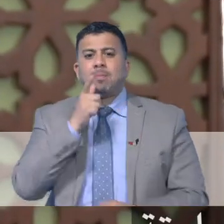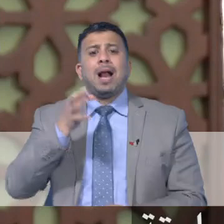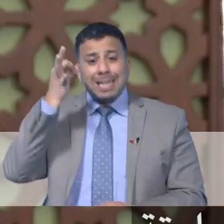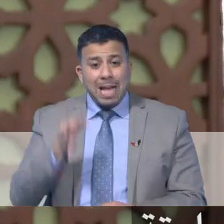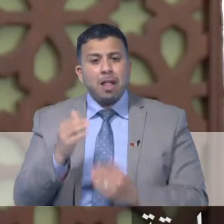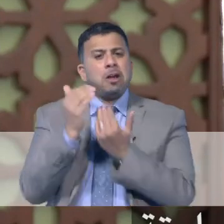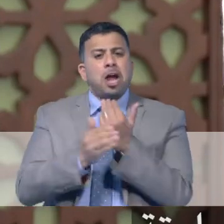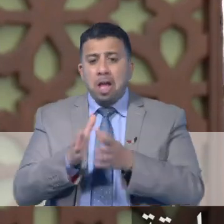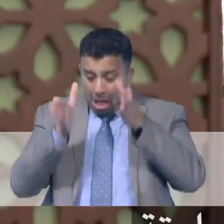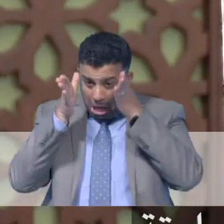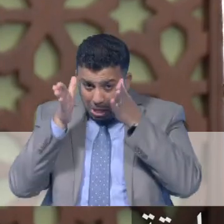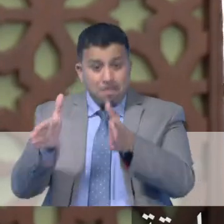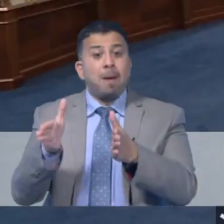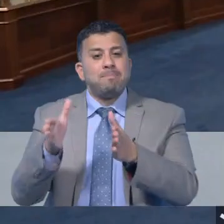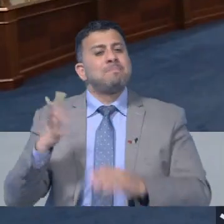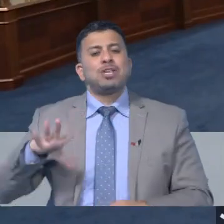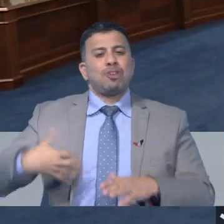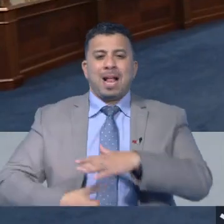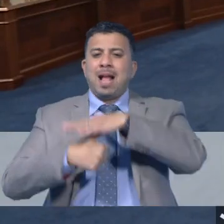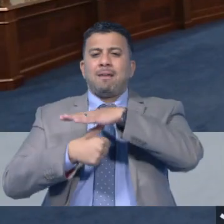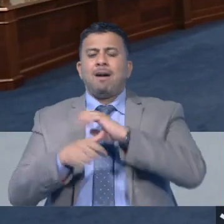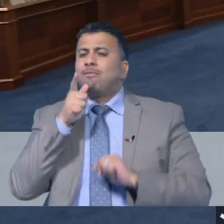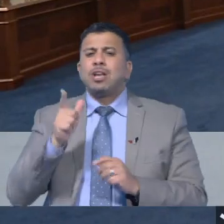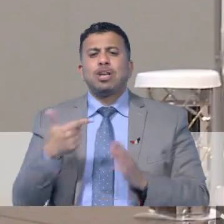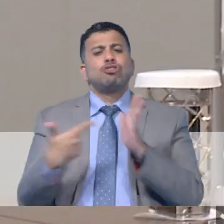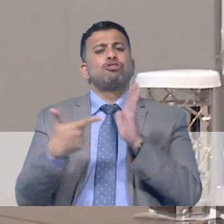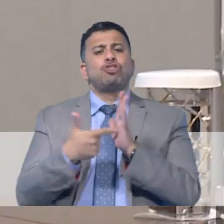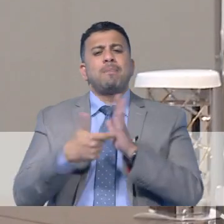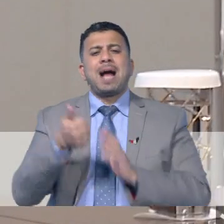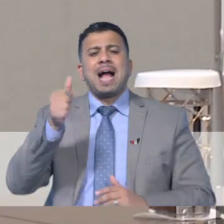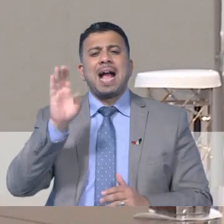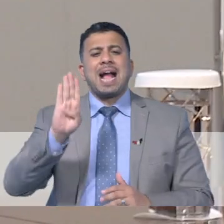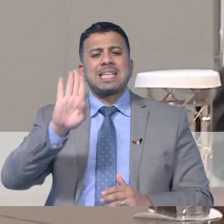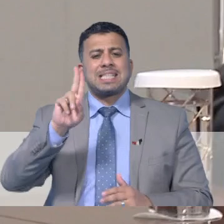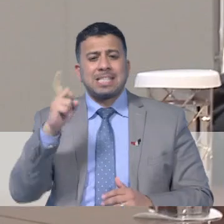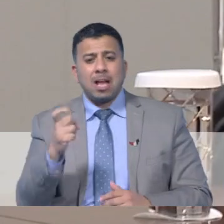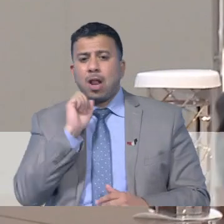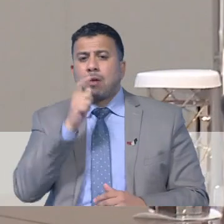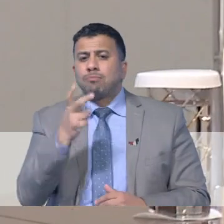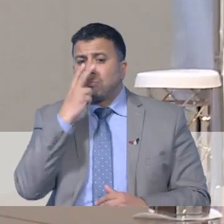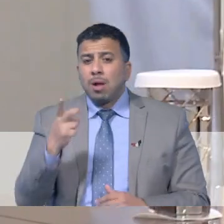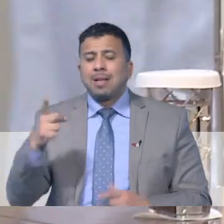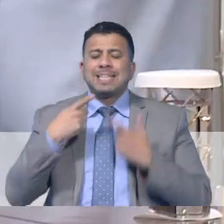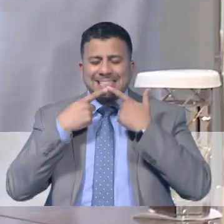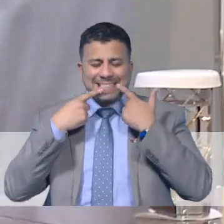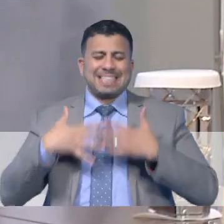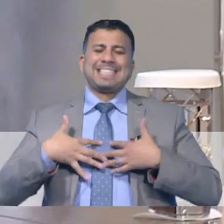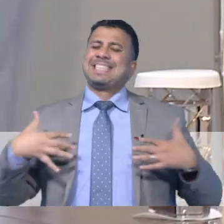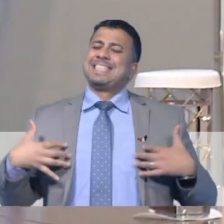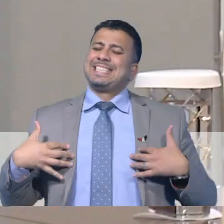to partnering with you, Your Highness. That's something we are very, very interested in and look forward to working with you